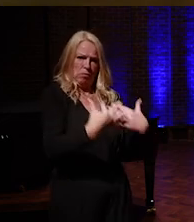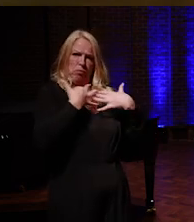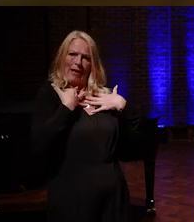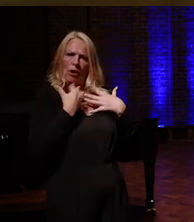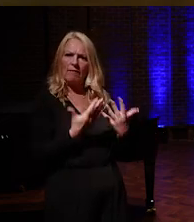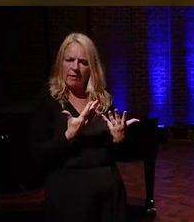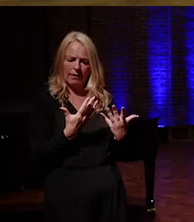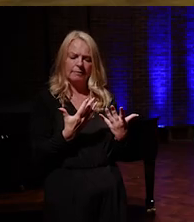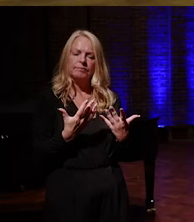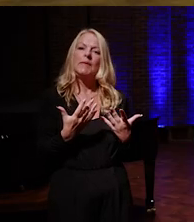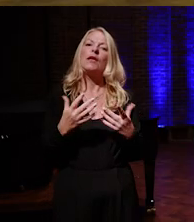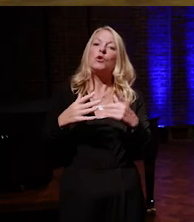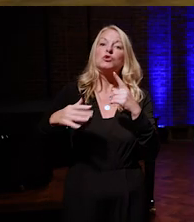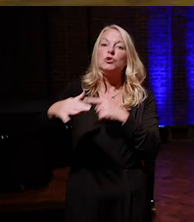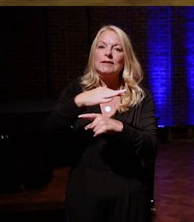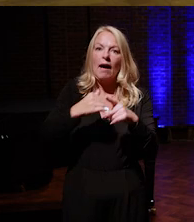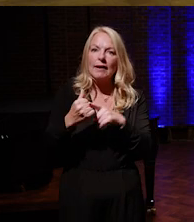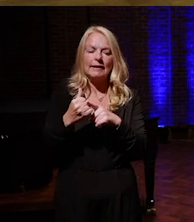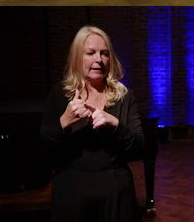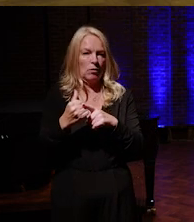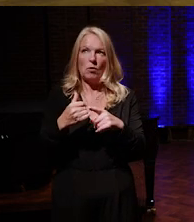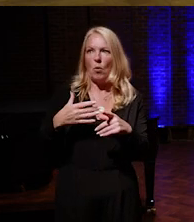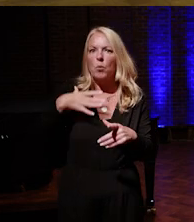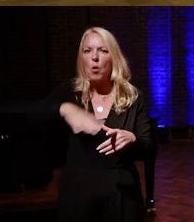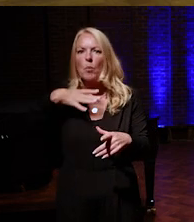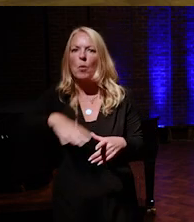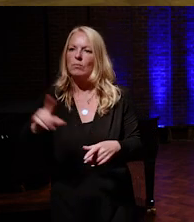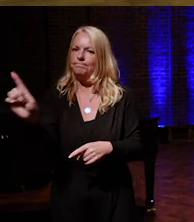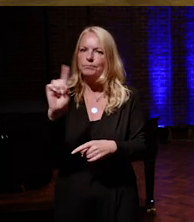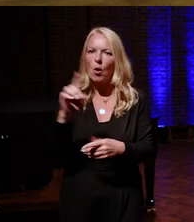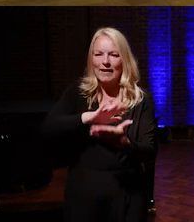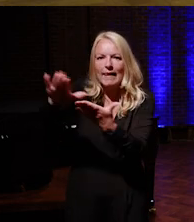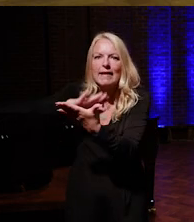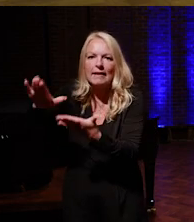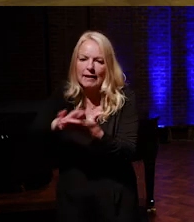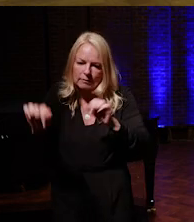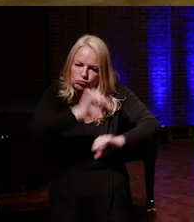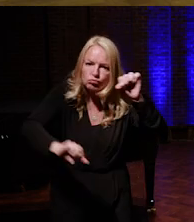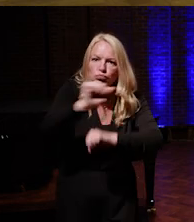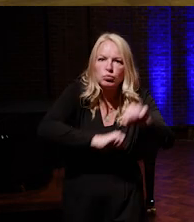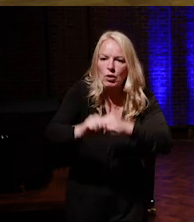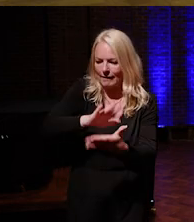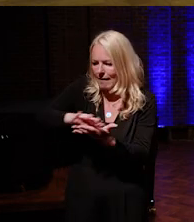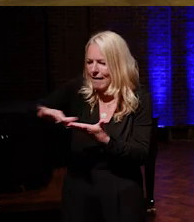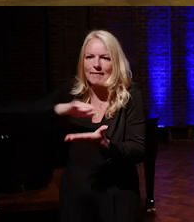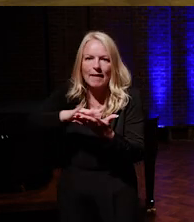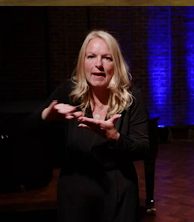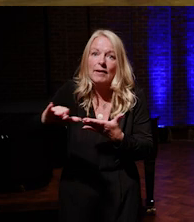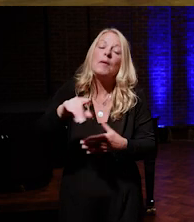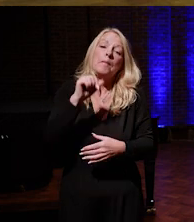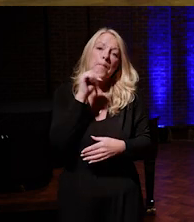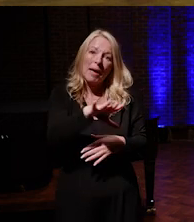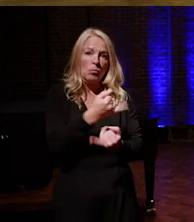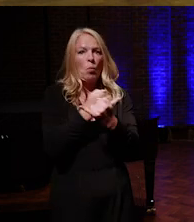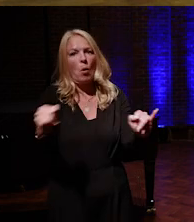As a society, we are obsessed with keeping things clean, with sanitizing things, wiping them down. And that's something that's probably been exacerbated by